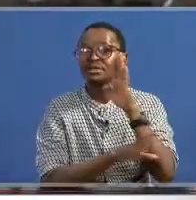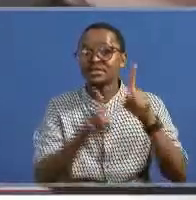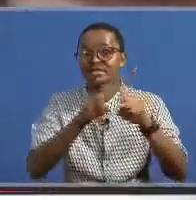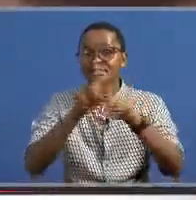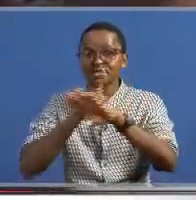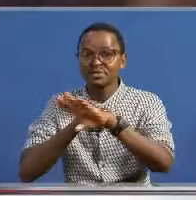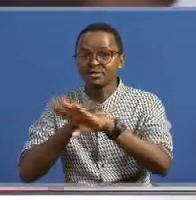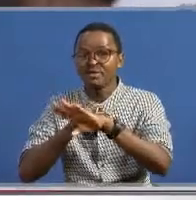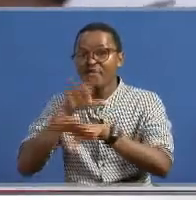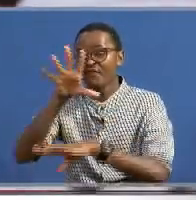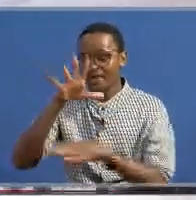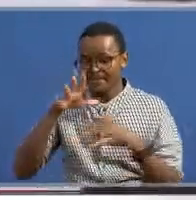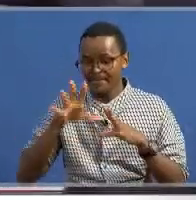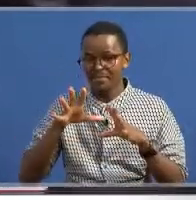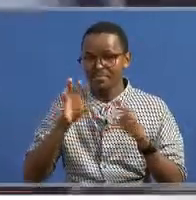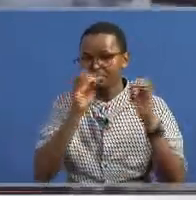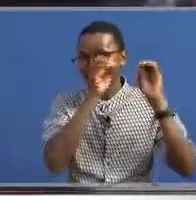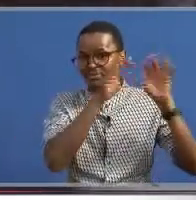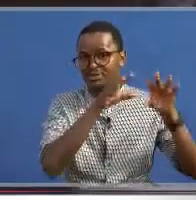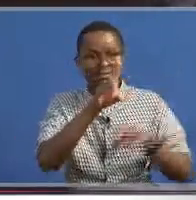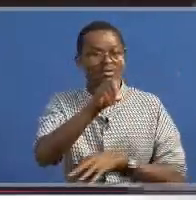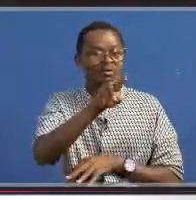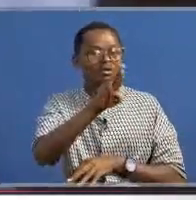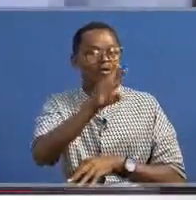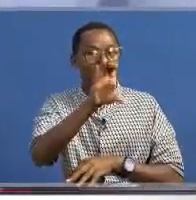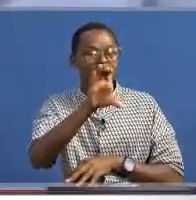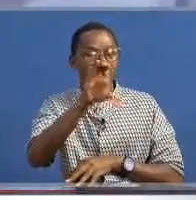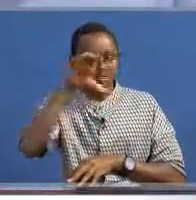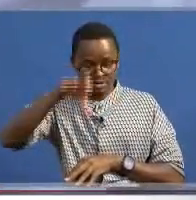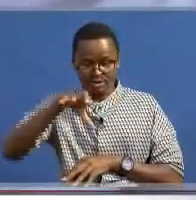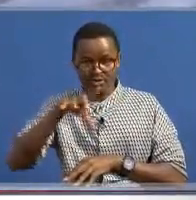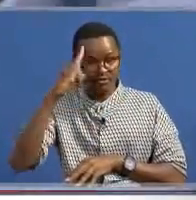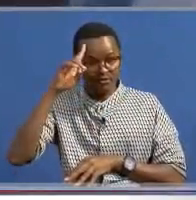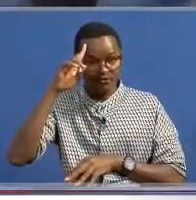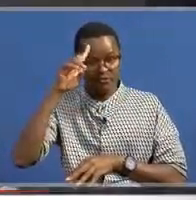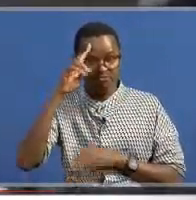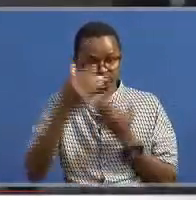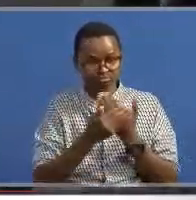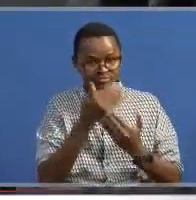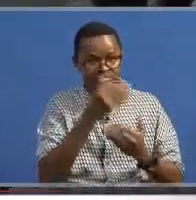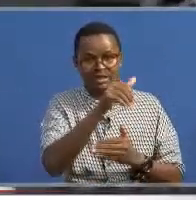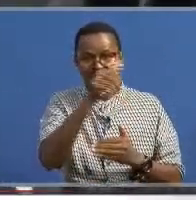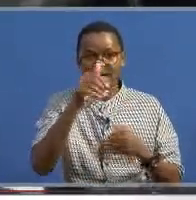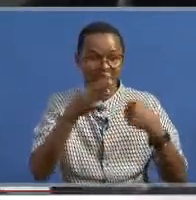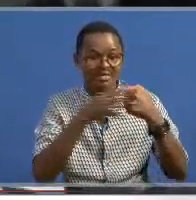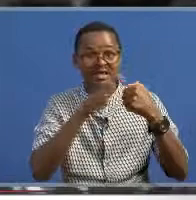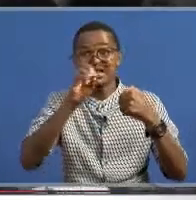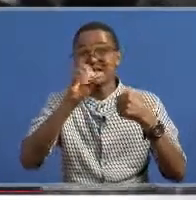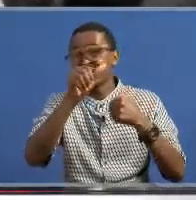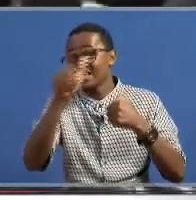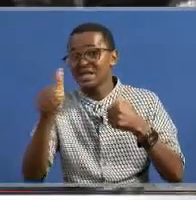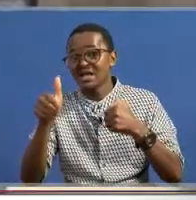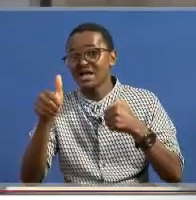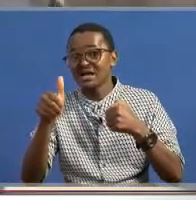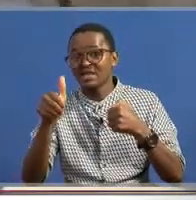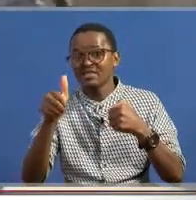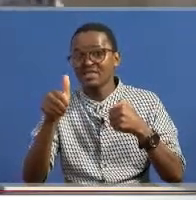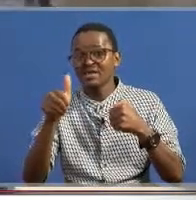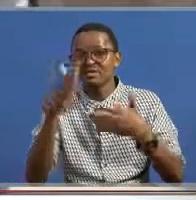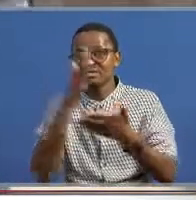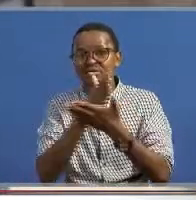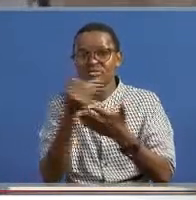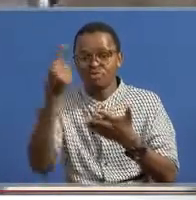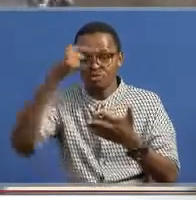same time, 5 people were taken to the Democratic Republic of Congo for treatment, while over 90 others under restriction from coming